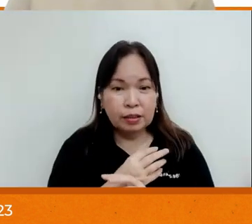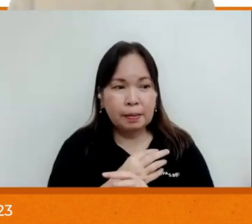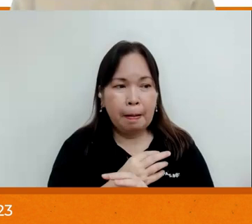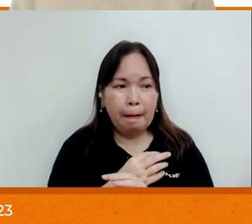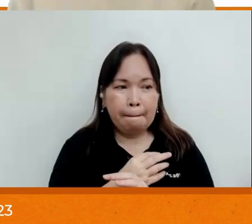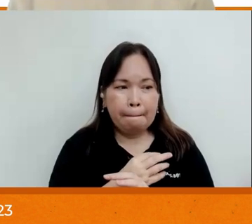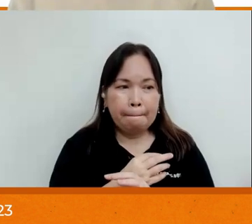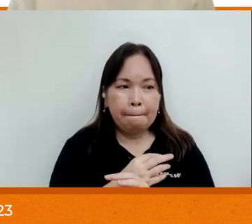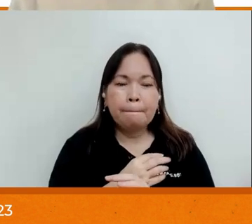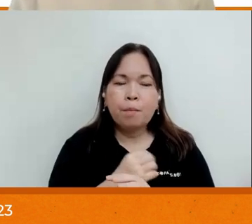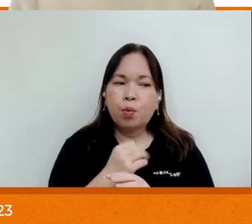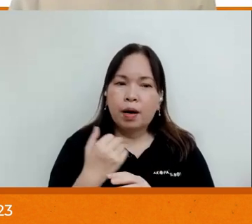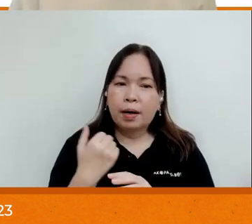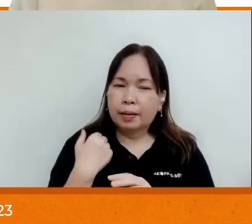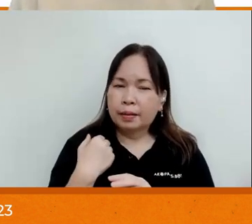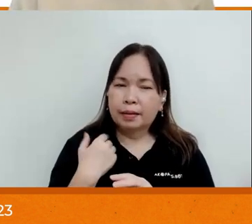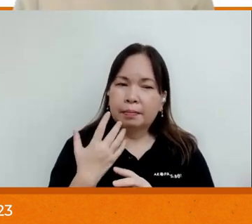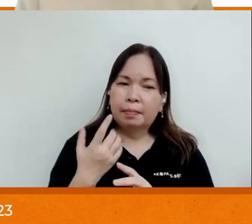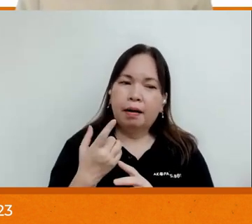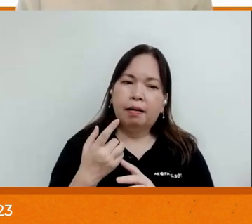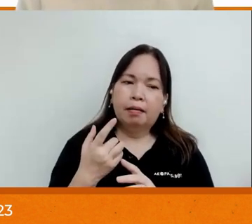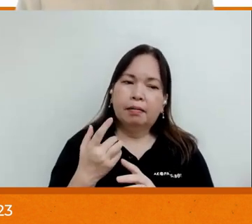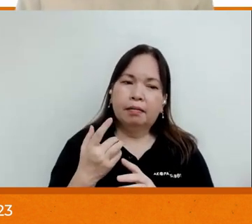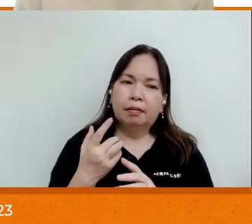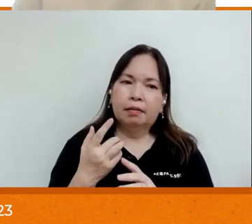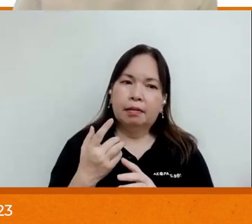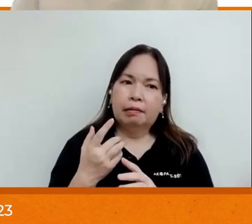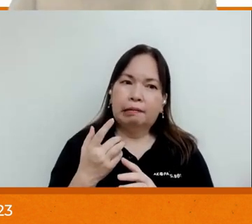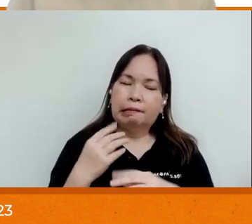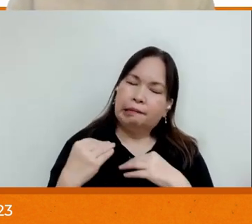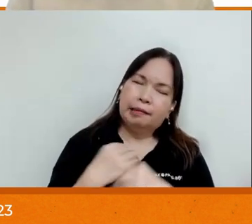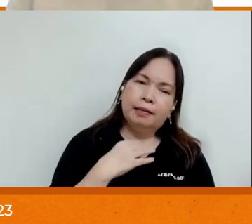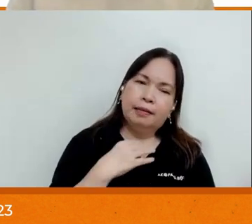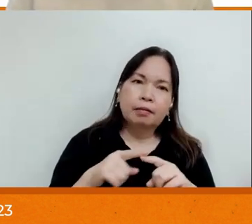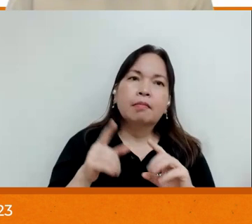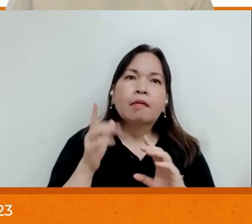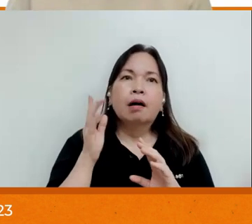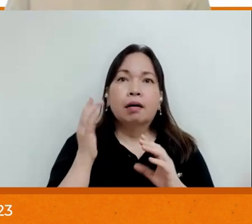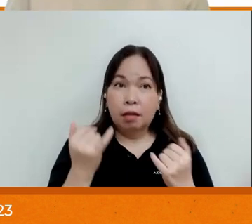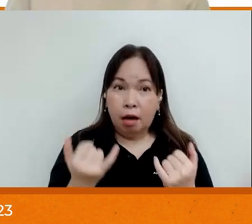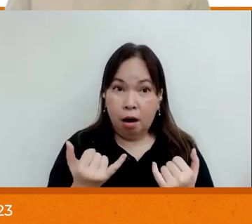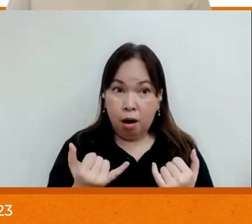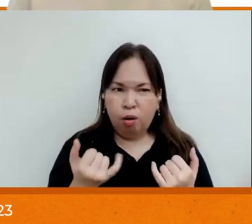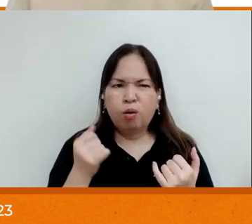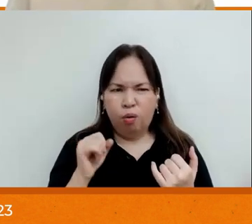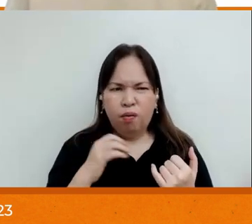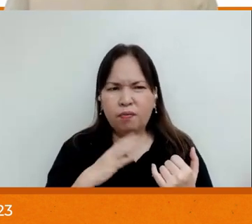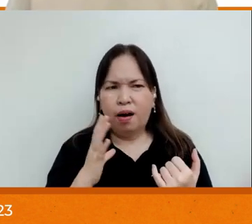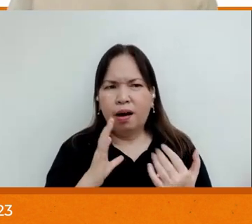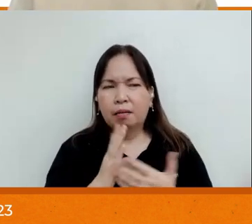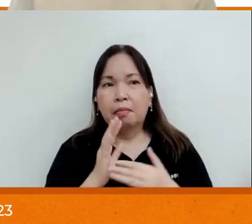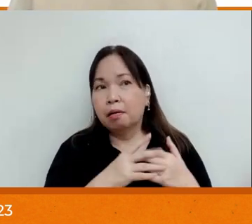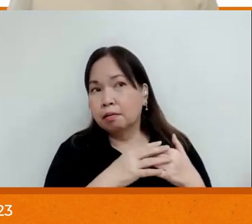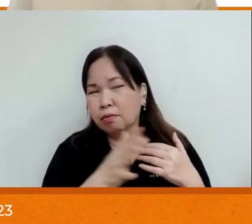ka debilitating. Pero 'di ba na-mention natin, pero may implications 'yan in the future. Ito yung mangyayari. So may